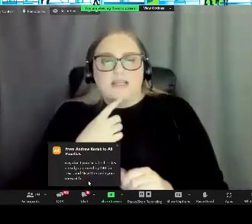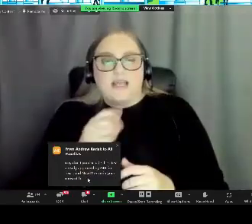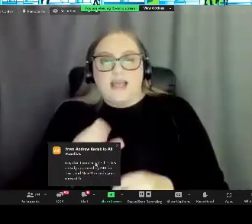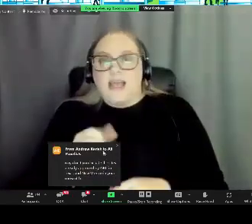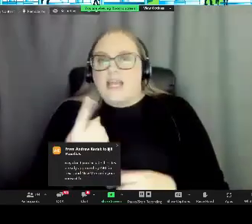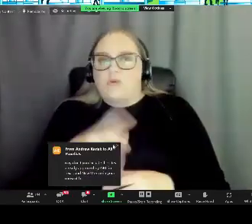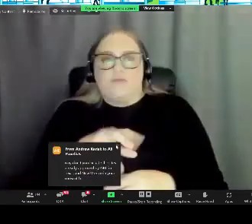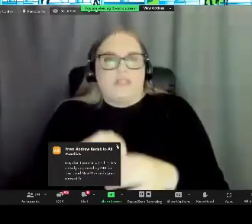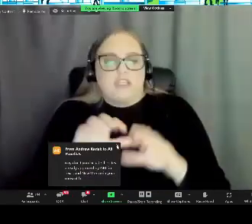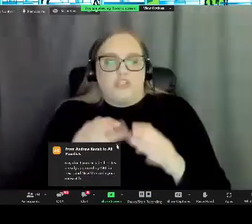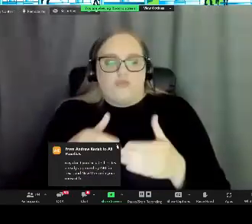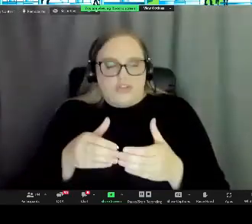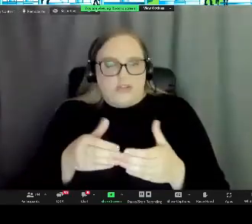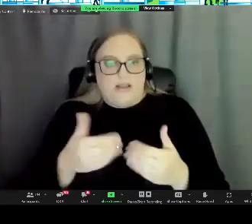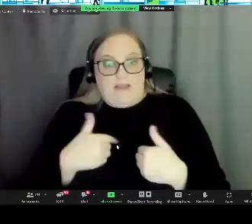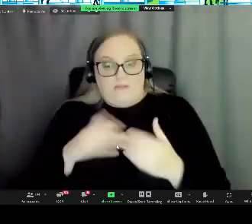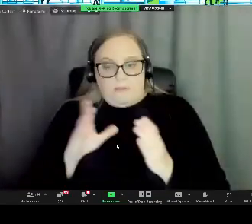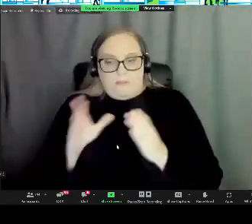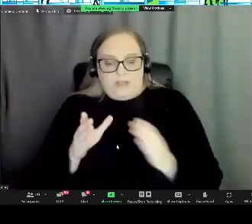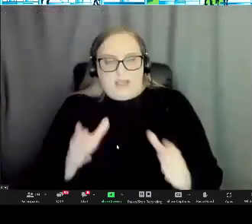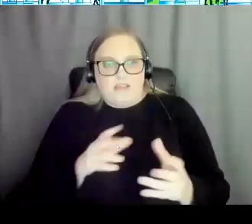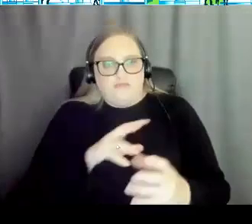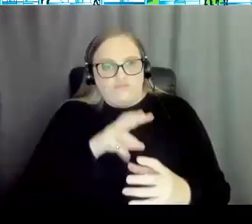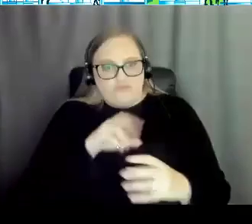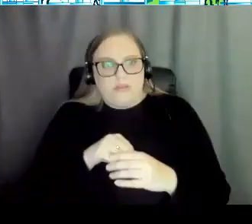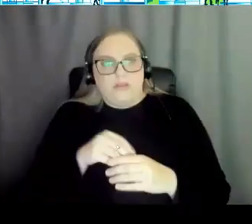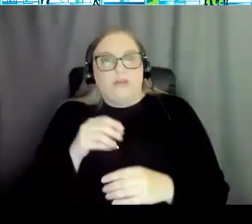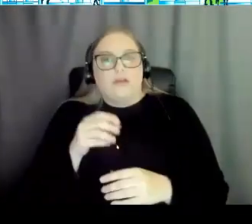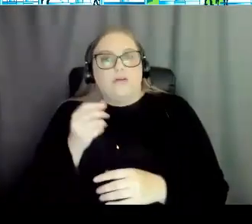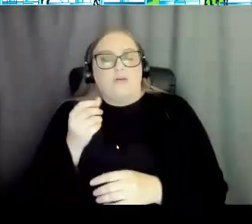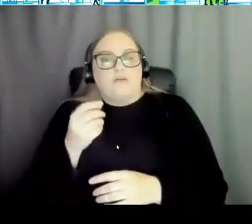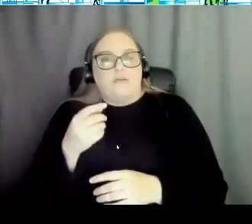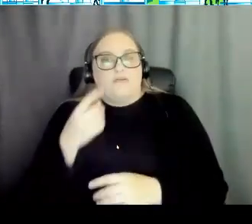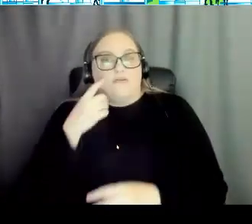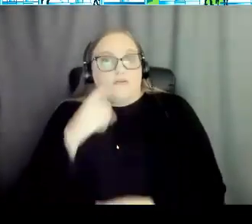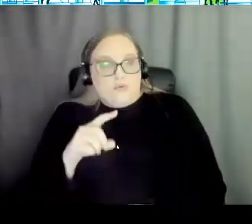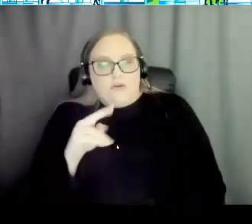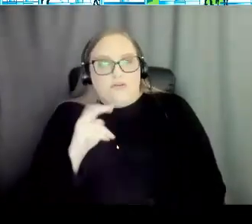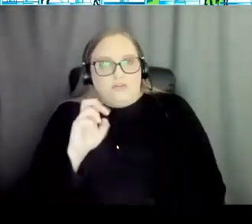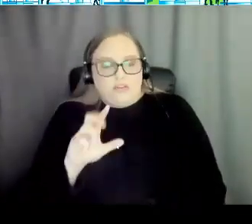who have plans to engage with pro-nuclear advocacy groups? And if so, how are you going to navigate the